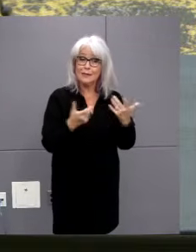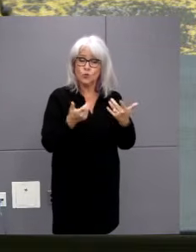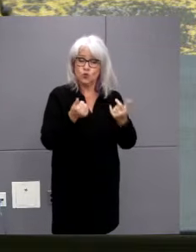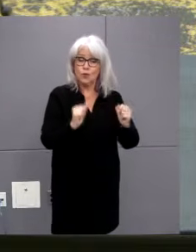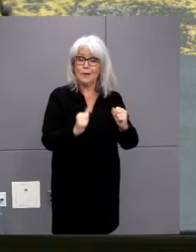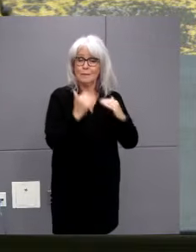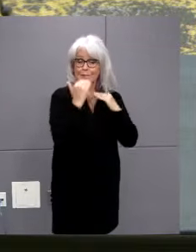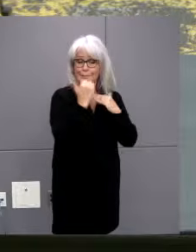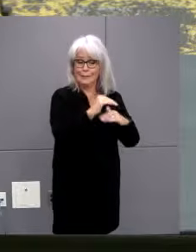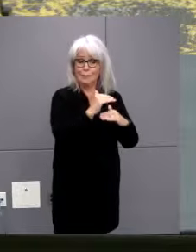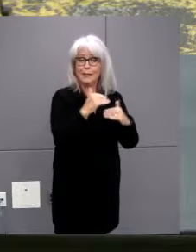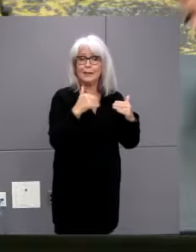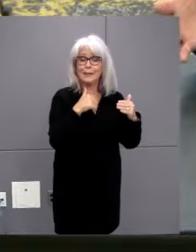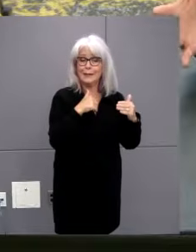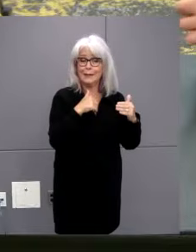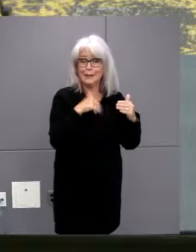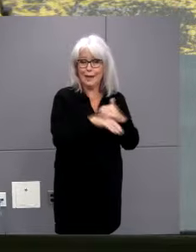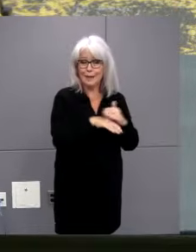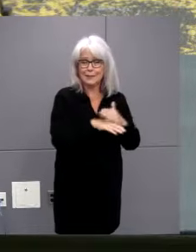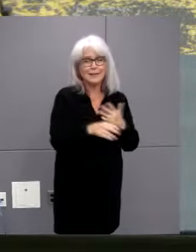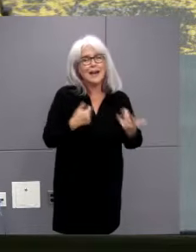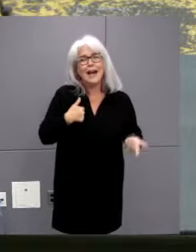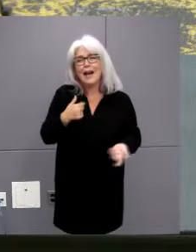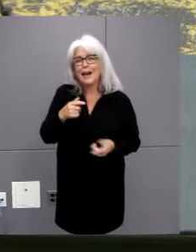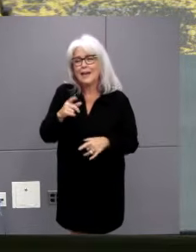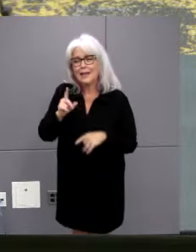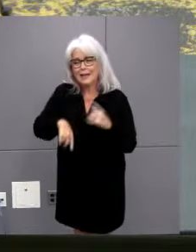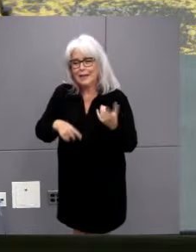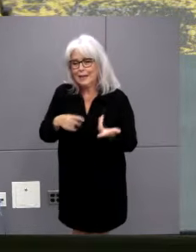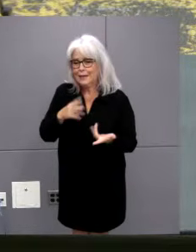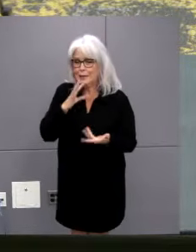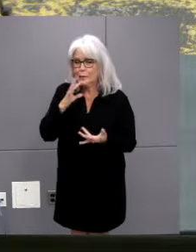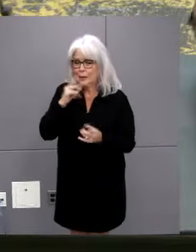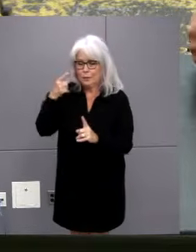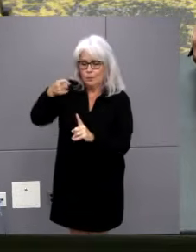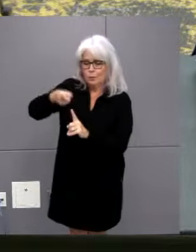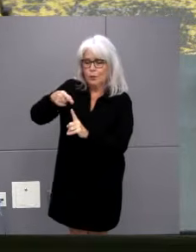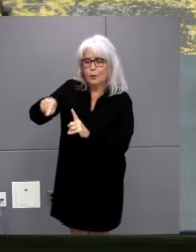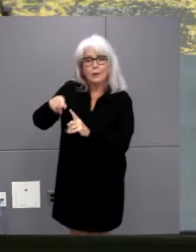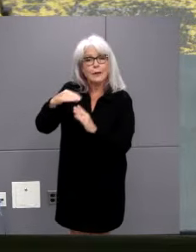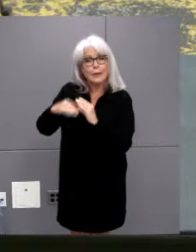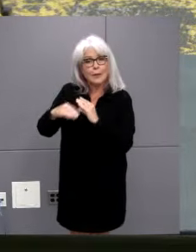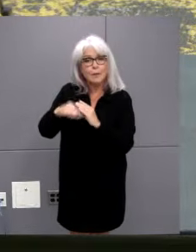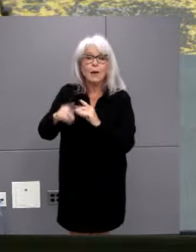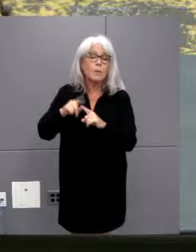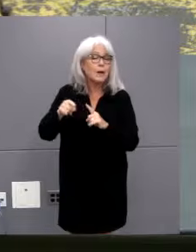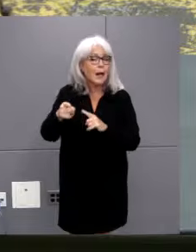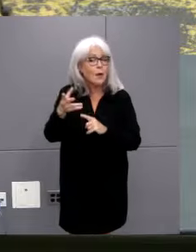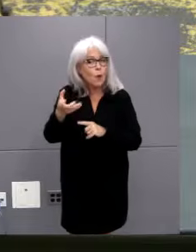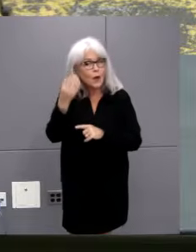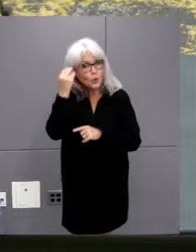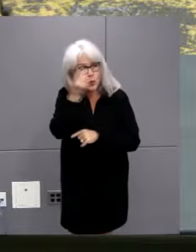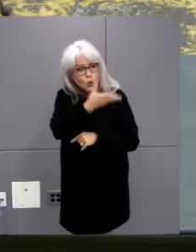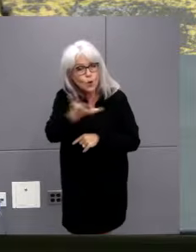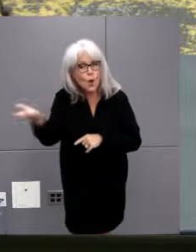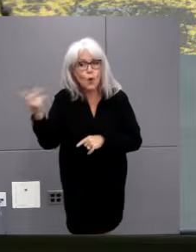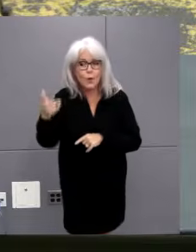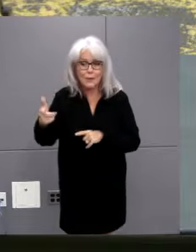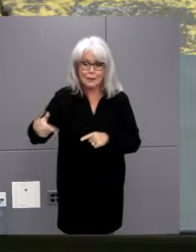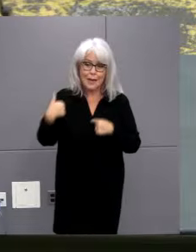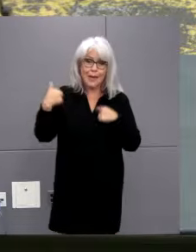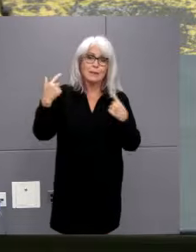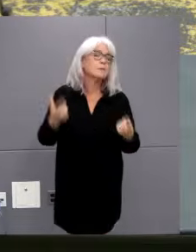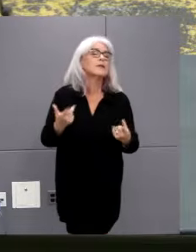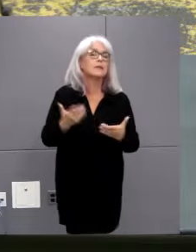so I can't speak to the email, I can't speak to any of that, but I do want you to know that this has been something that has been